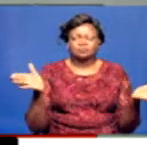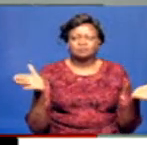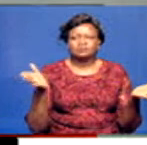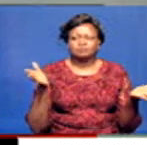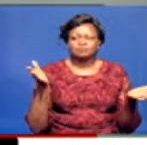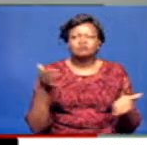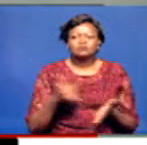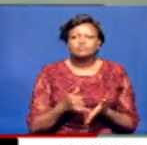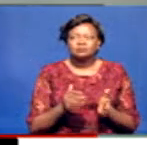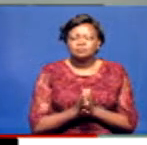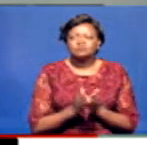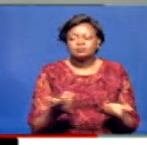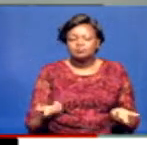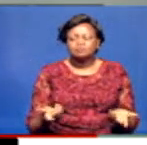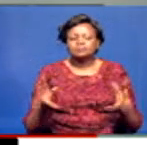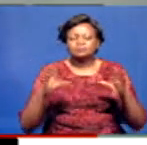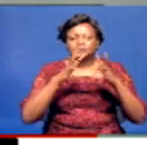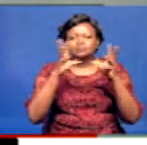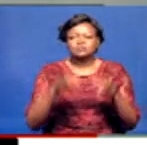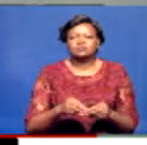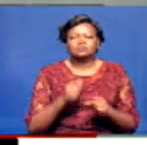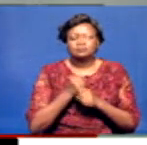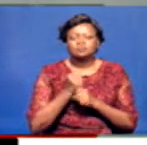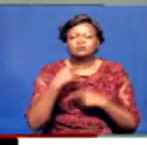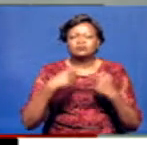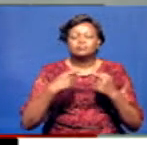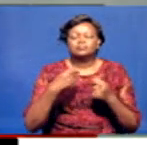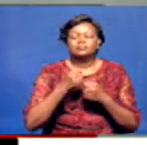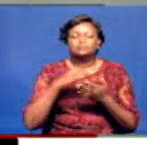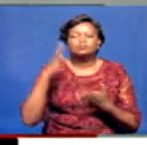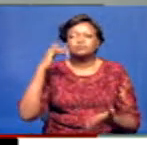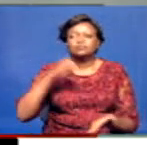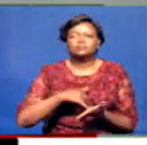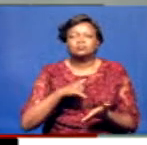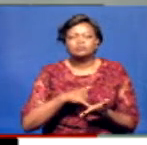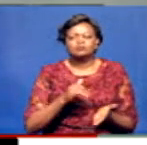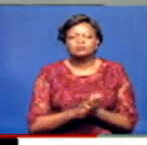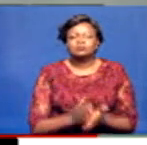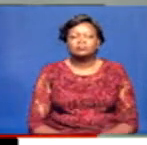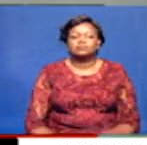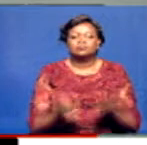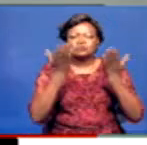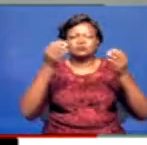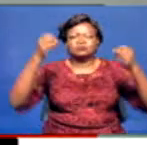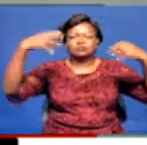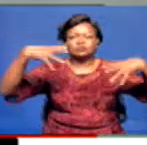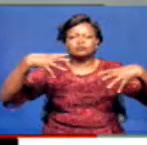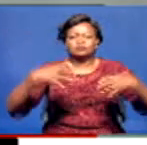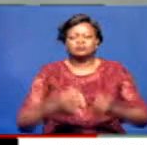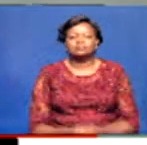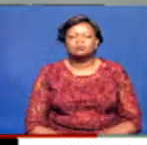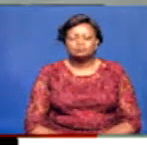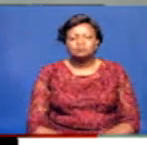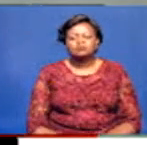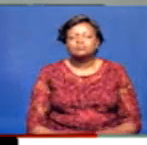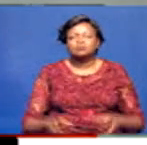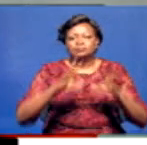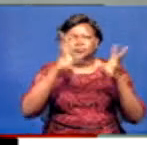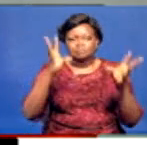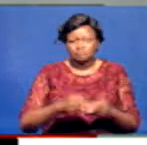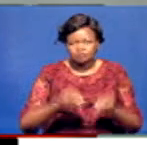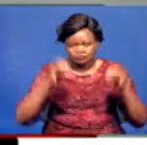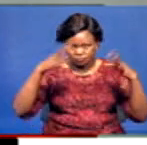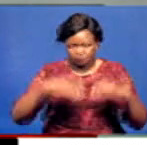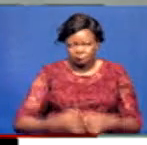the budget-making process to make it more inclusive and improve transparency. To improve budget transparency, the Institute of